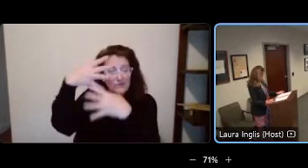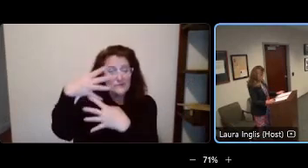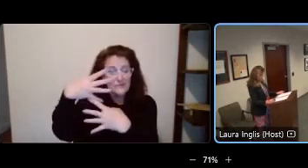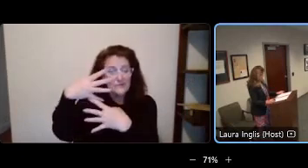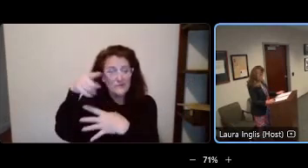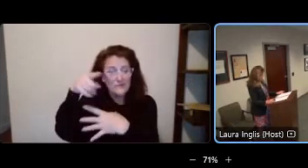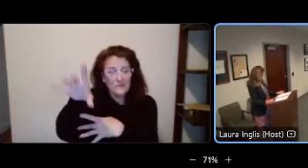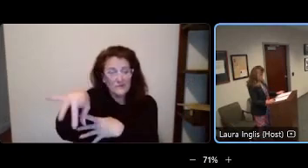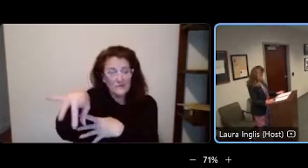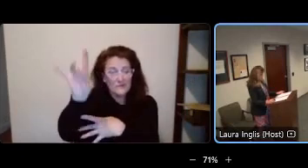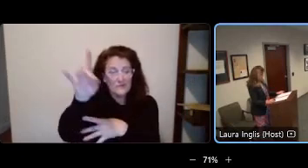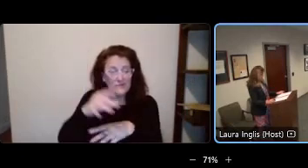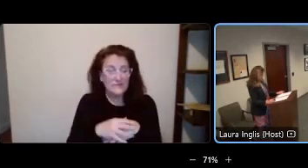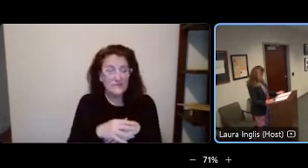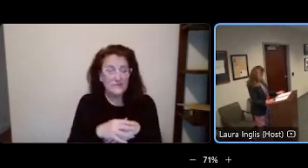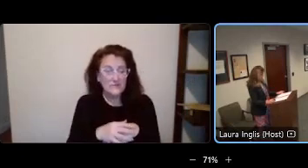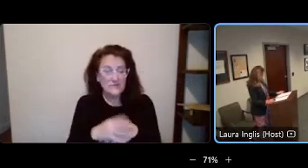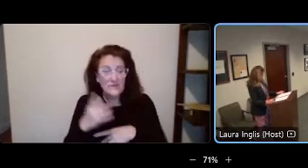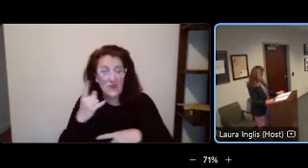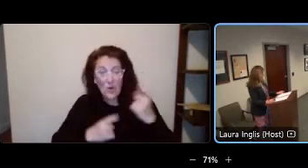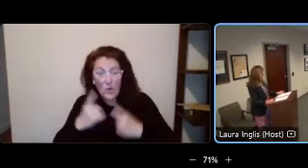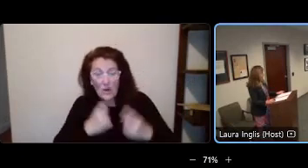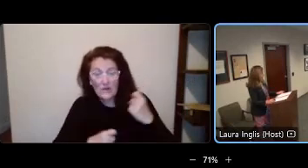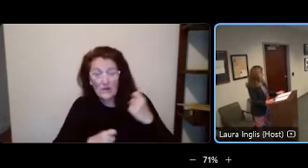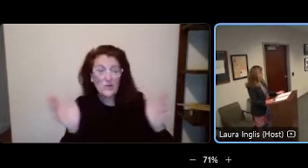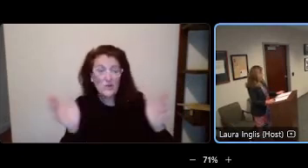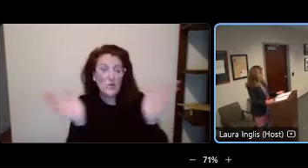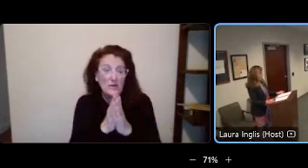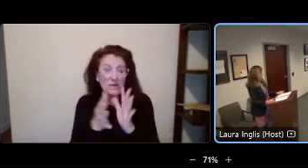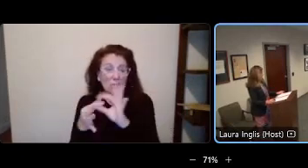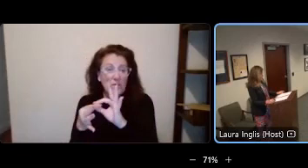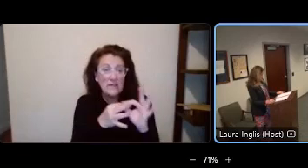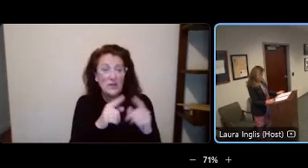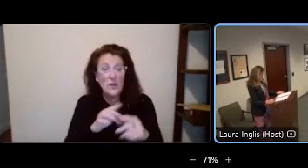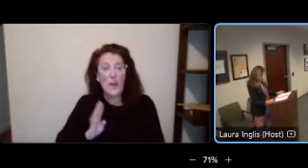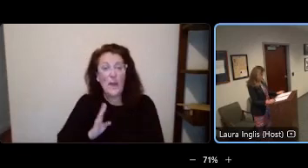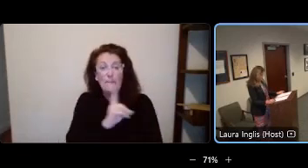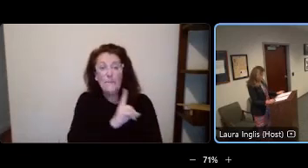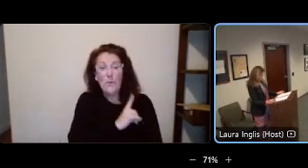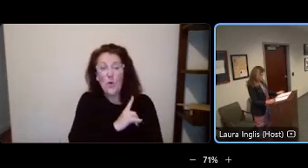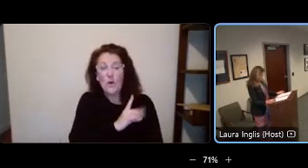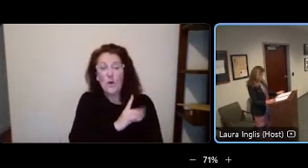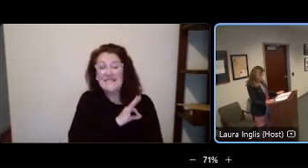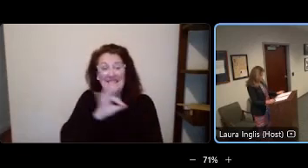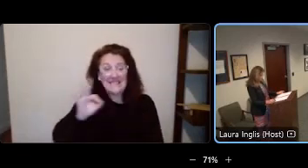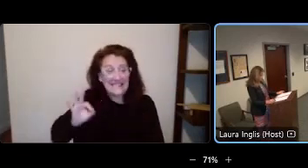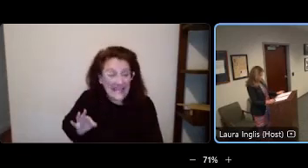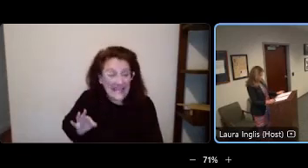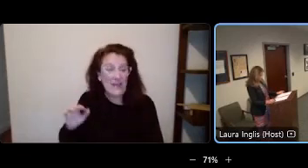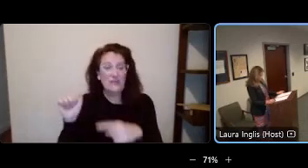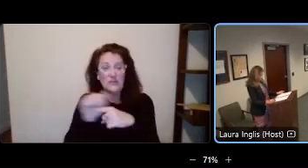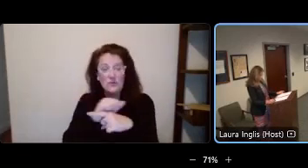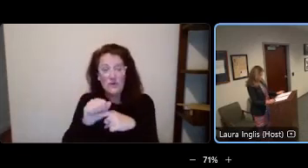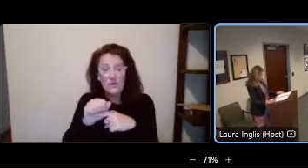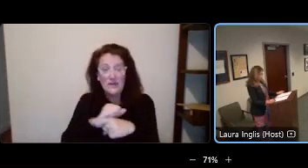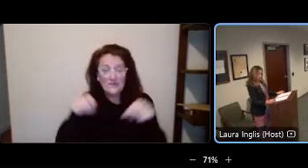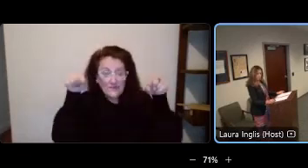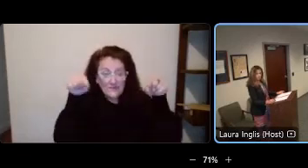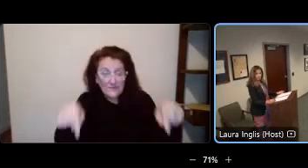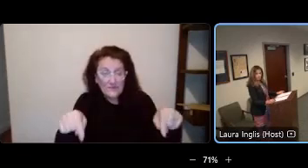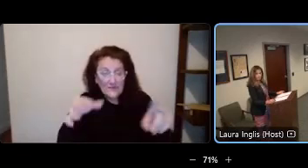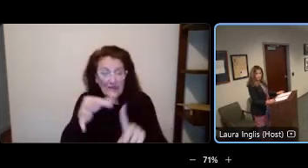outreach@wcb.ny.gov. For questions or requests related to board staff training, contact our staff development team at